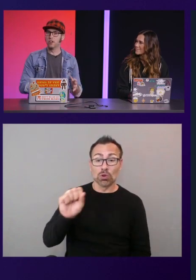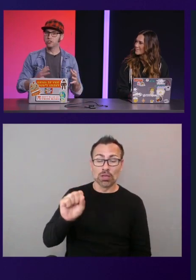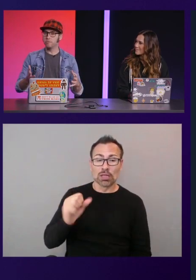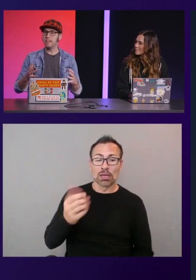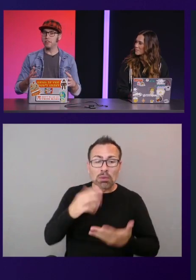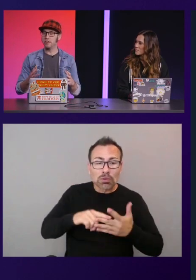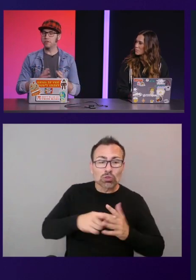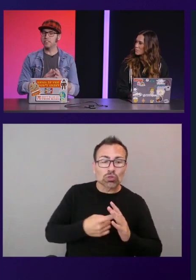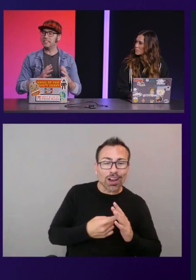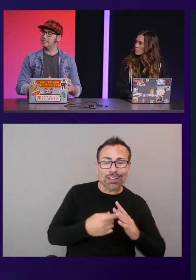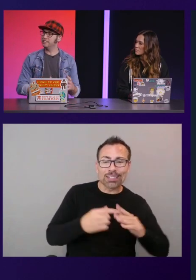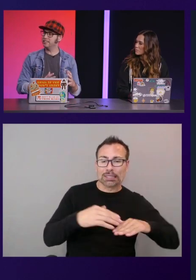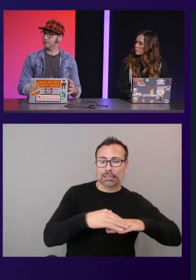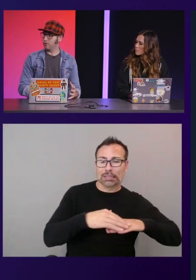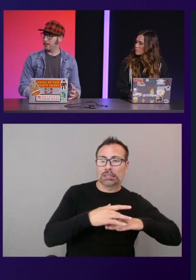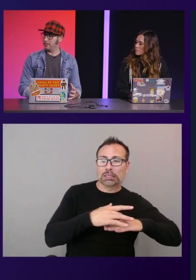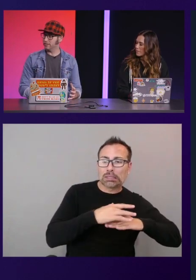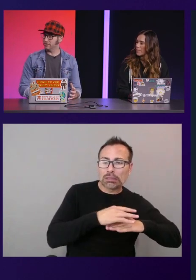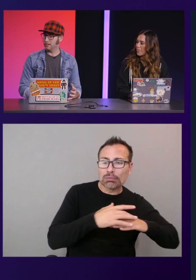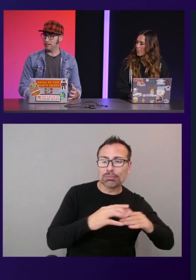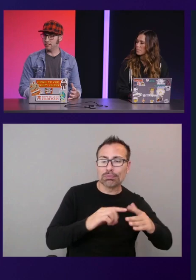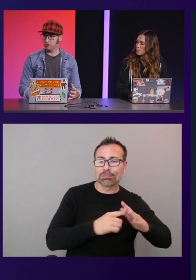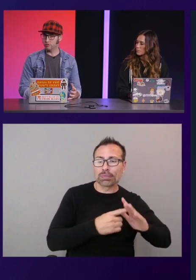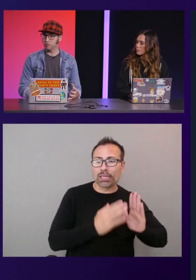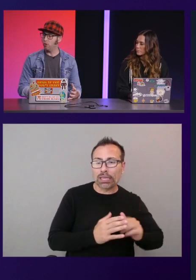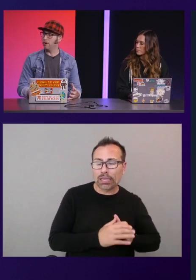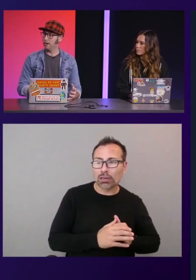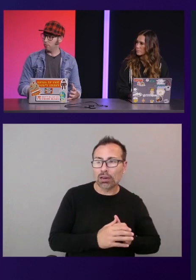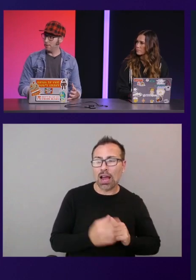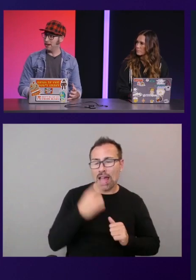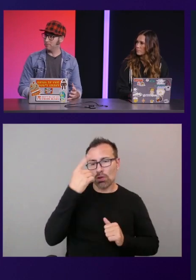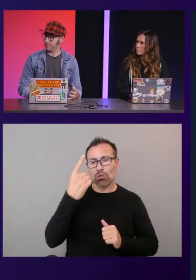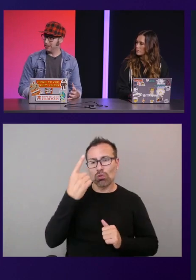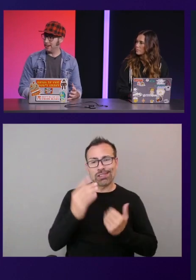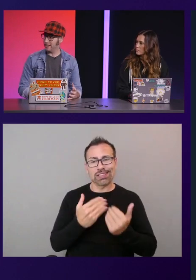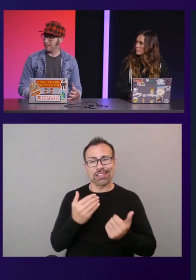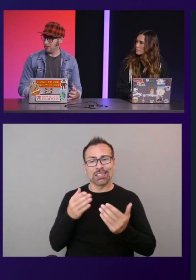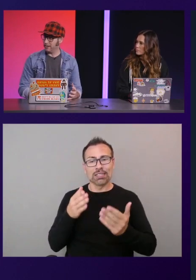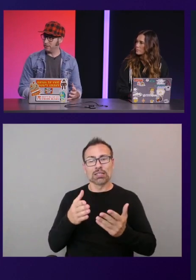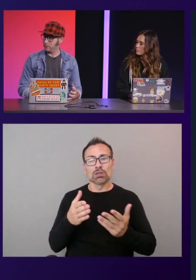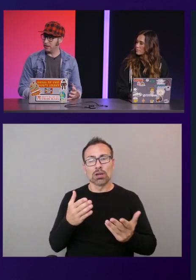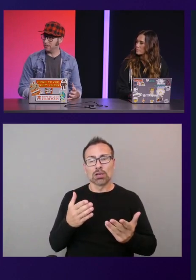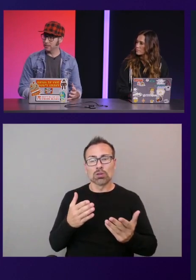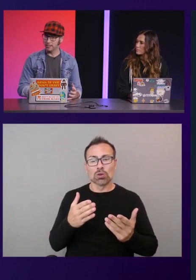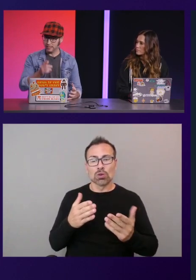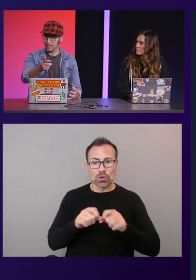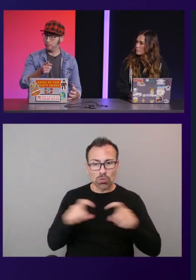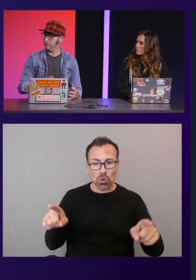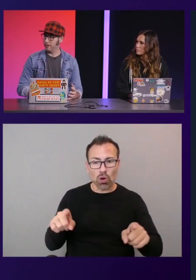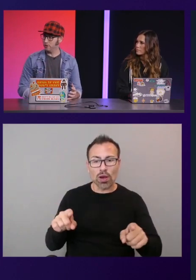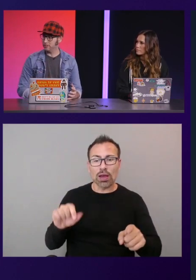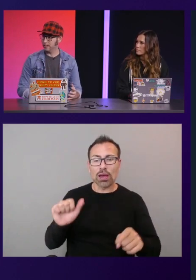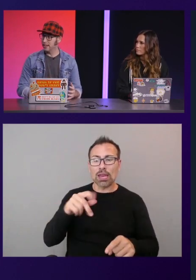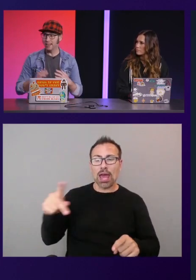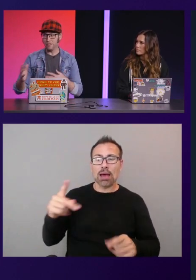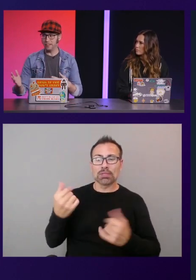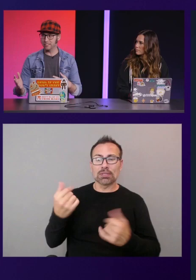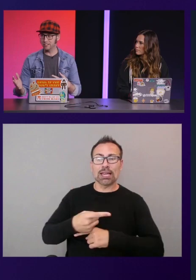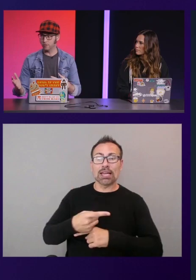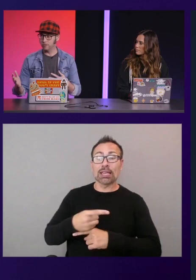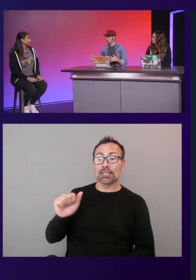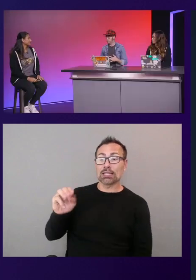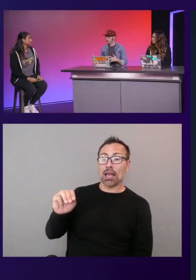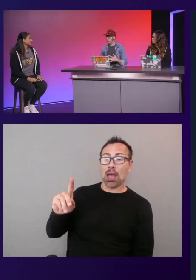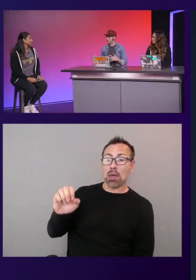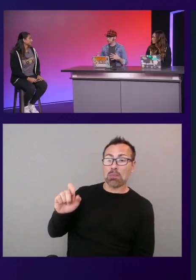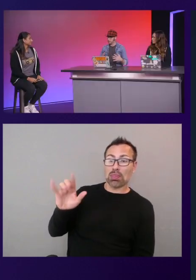right? To me, I think one of the easiest ways to deploy a web app today on AWS is Amplify hosting, and I think it's